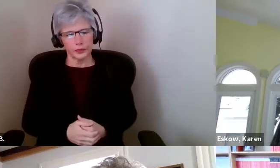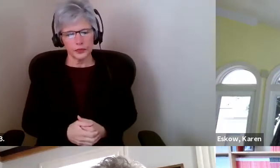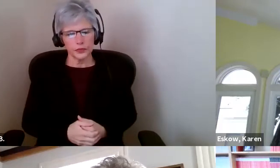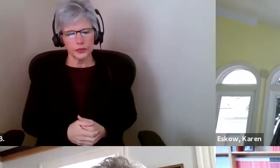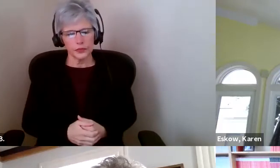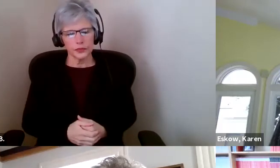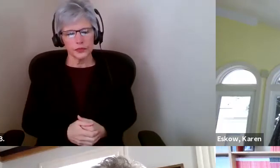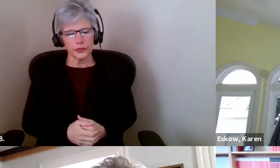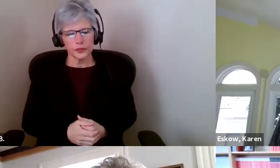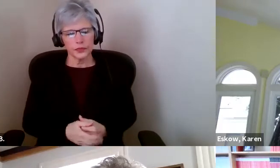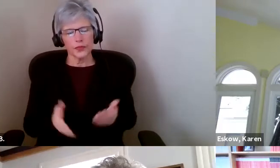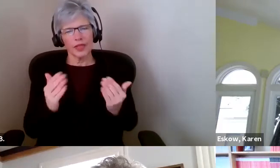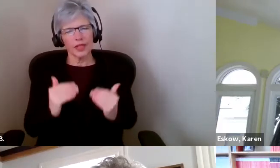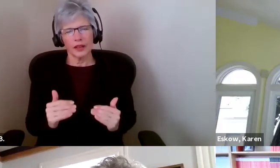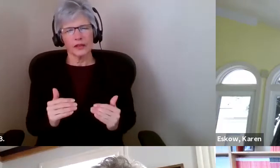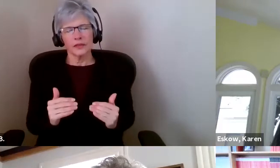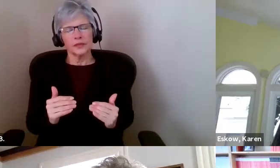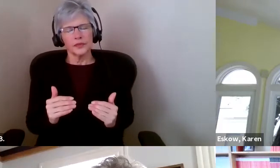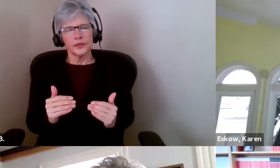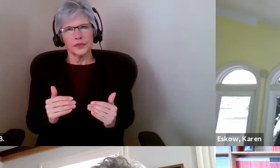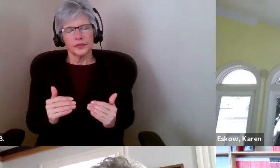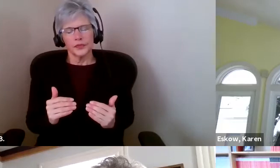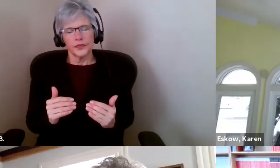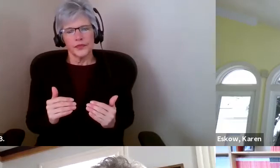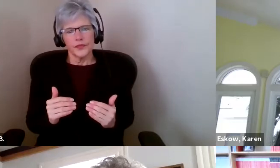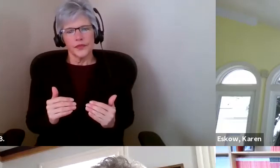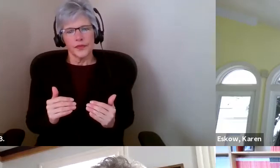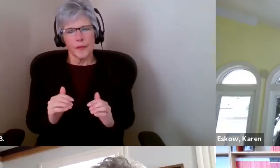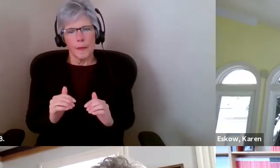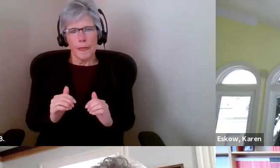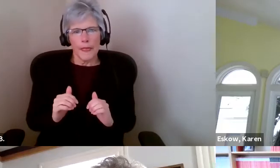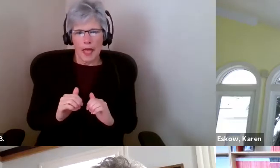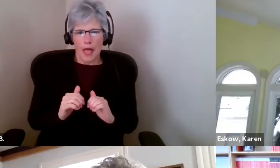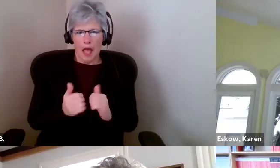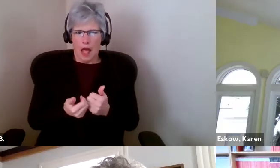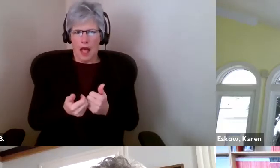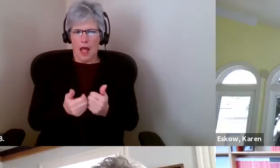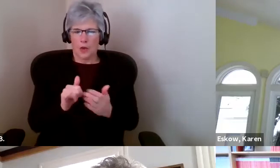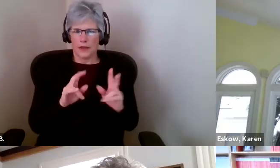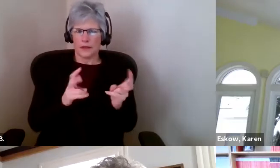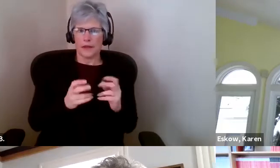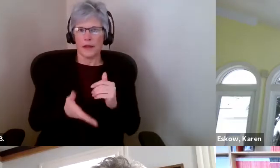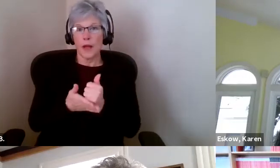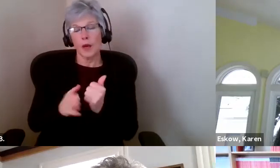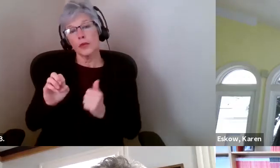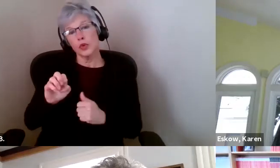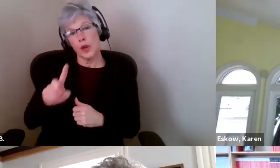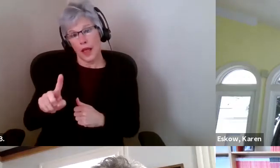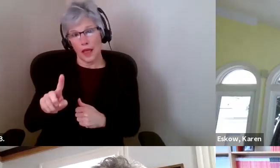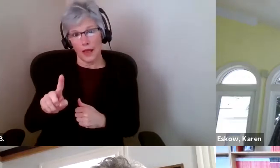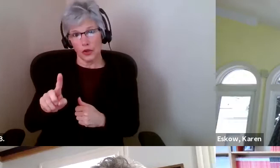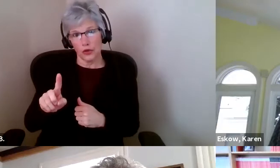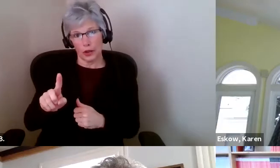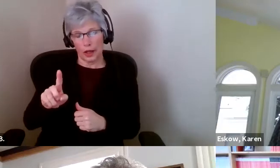actually help to educate a citizenry, right? Not necessarily people with a US citizen passport